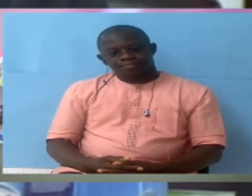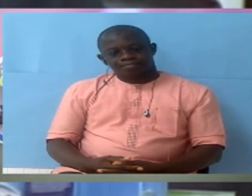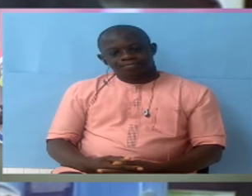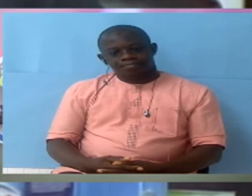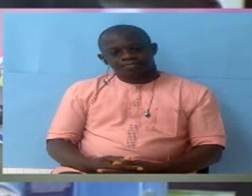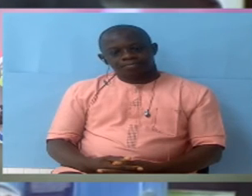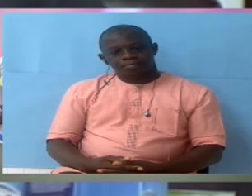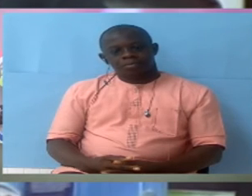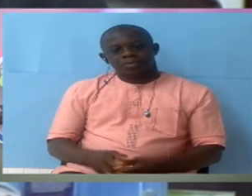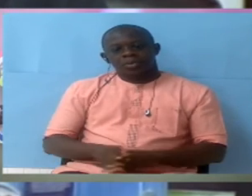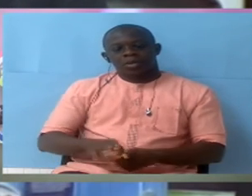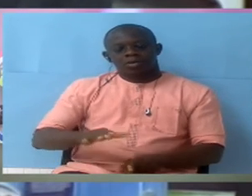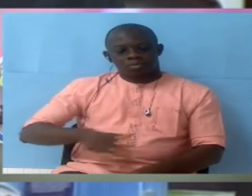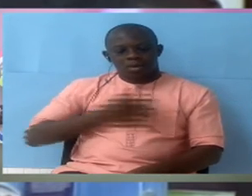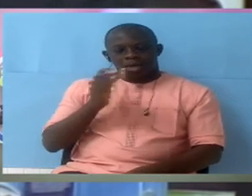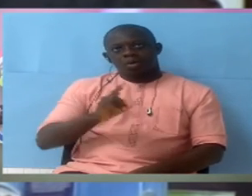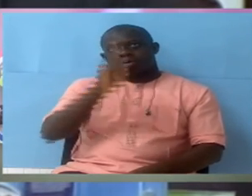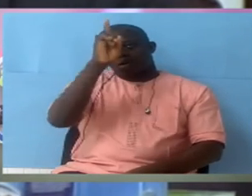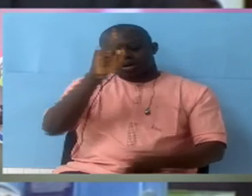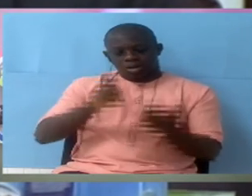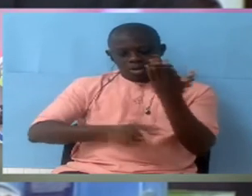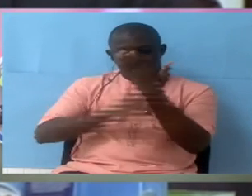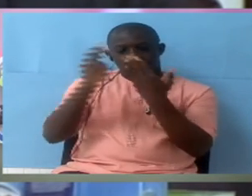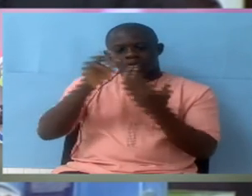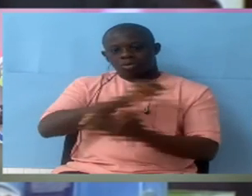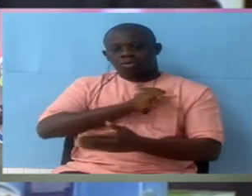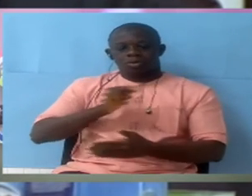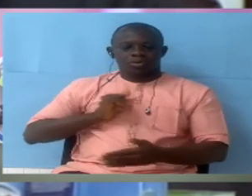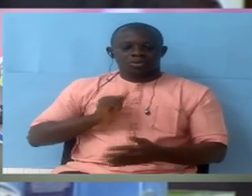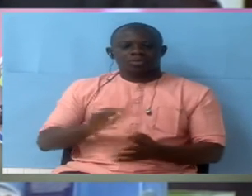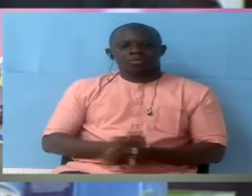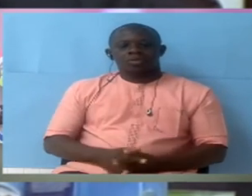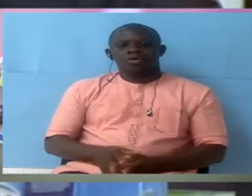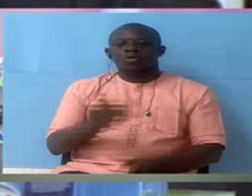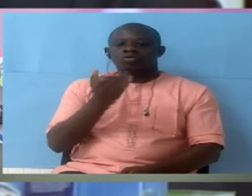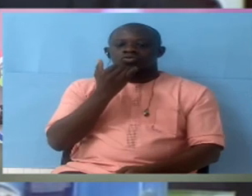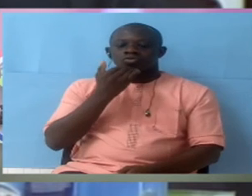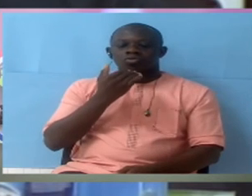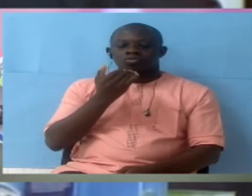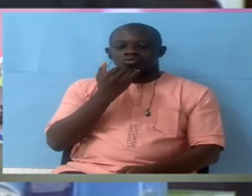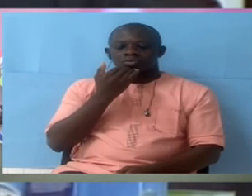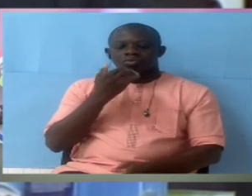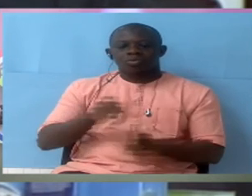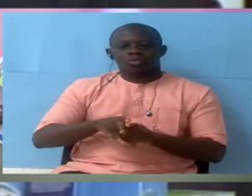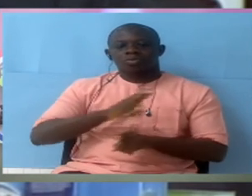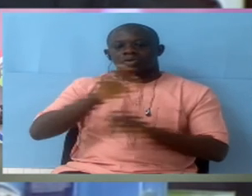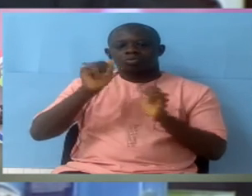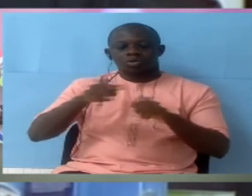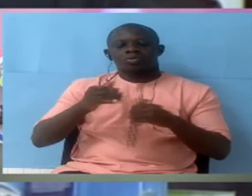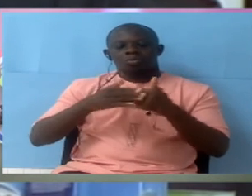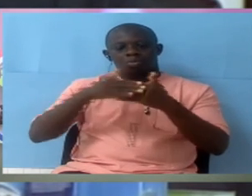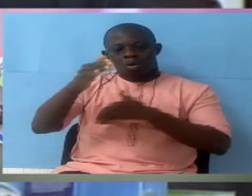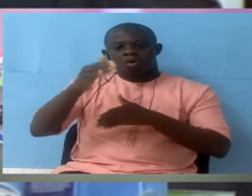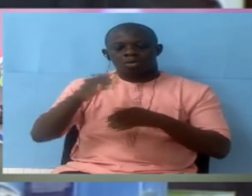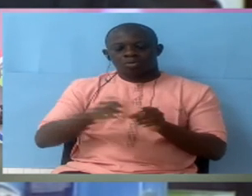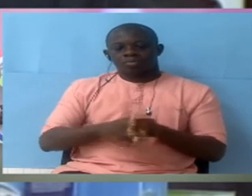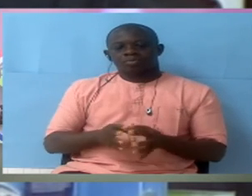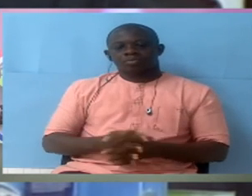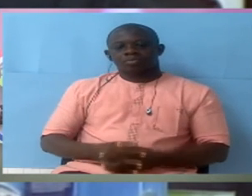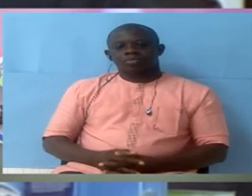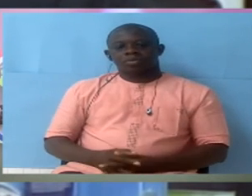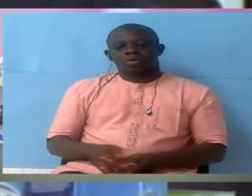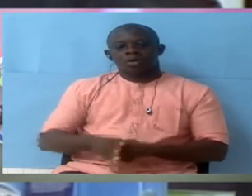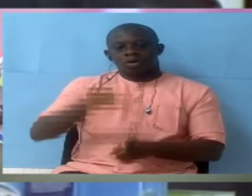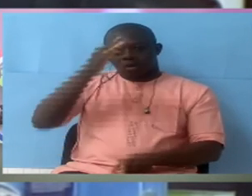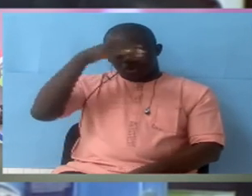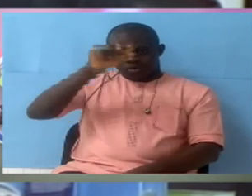Well, may God bless us. Ah, yal nañu yalla dimbalé. I'm sorry I can't go any further. Nonu ma passé. Commissioners, if you